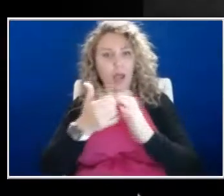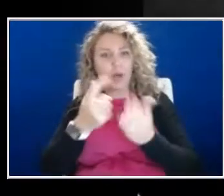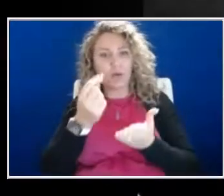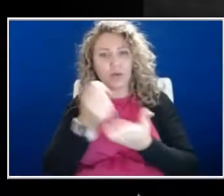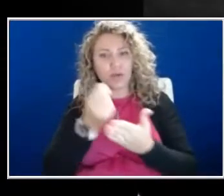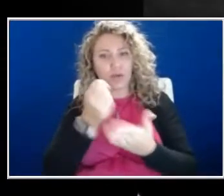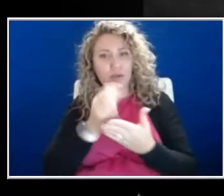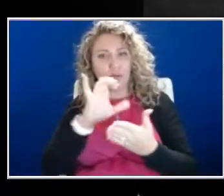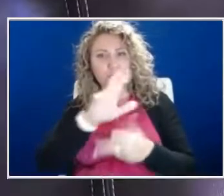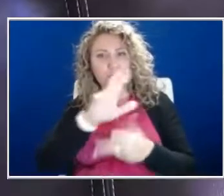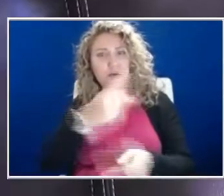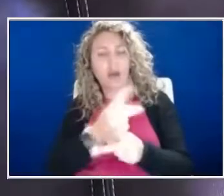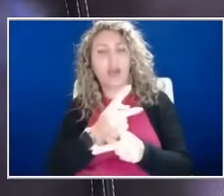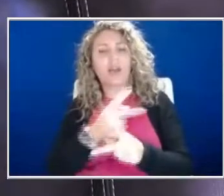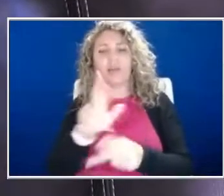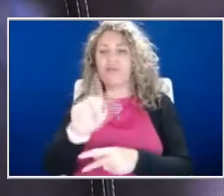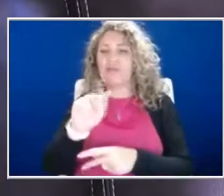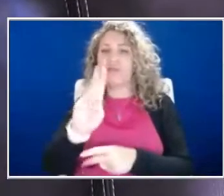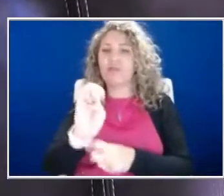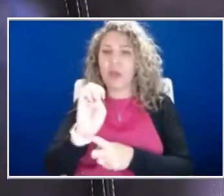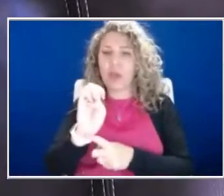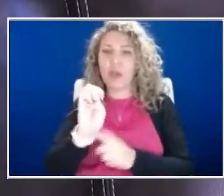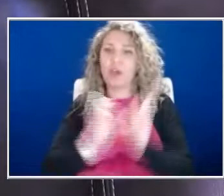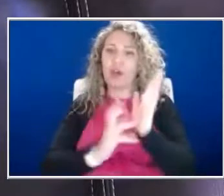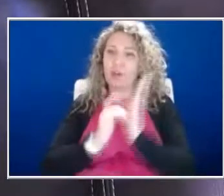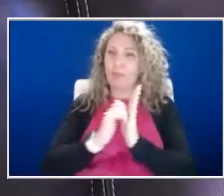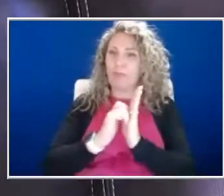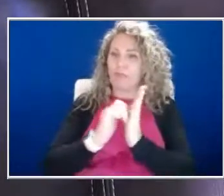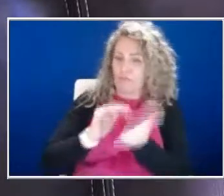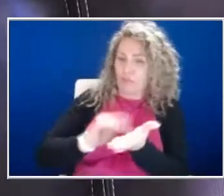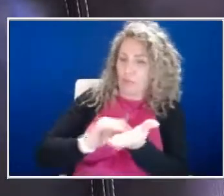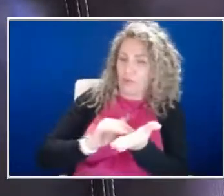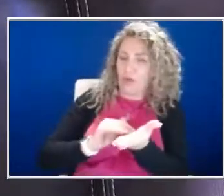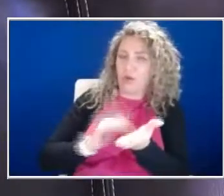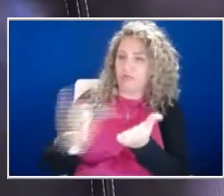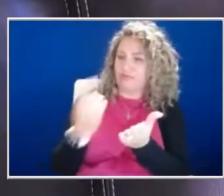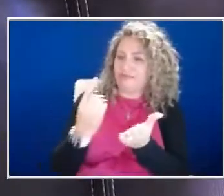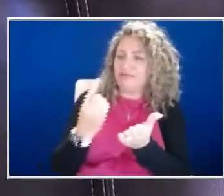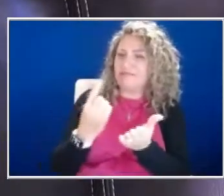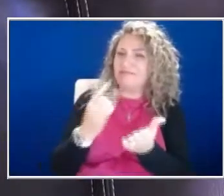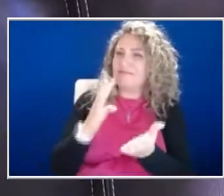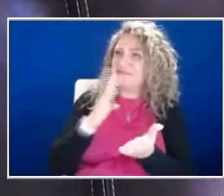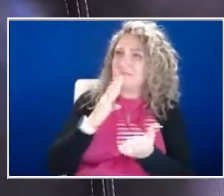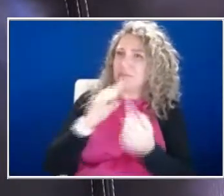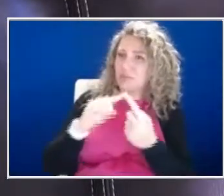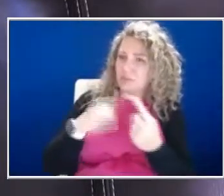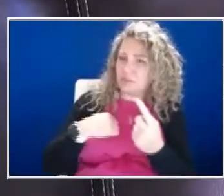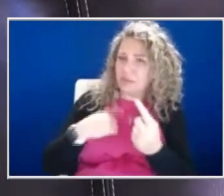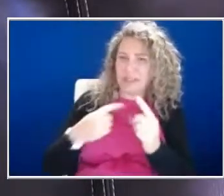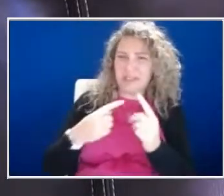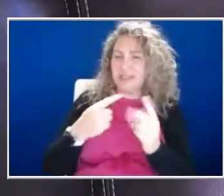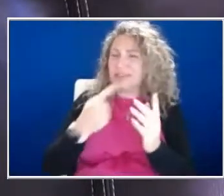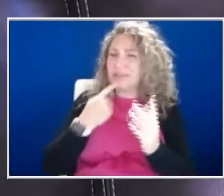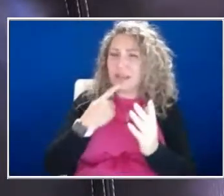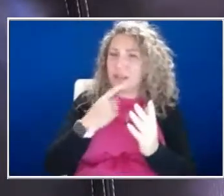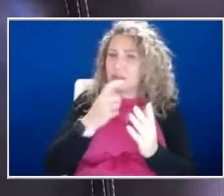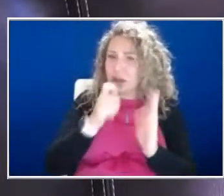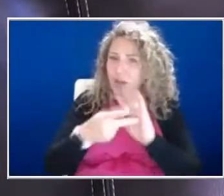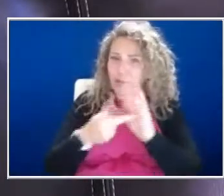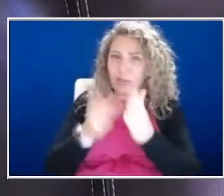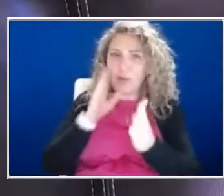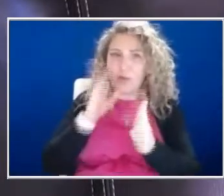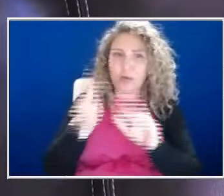of rare cancer. I had a physician speak to me and tell me that it wasn't a death sentence. And I think after I talked with that particular